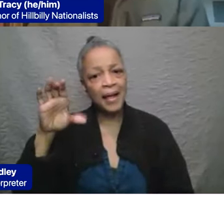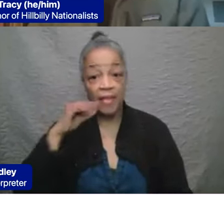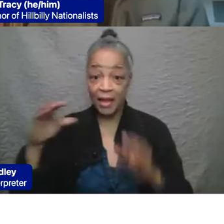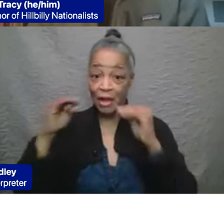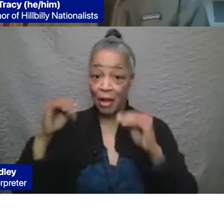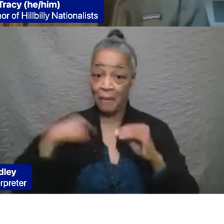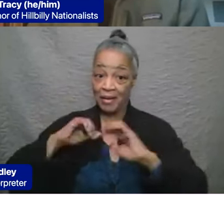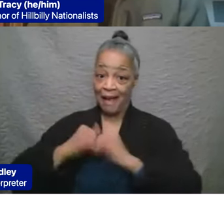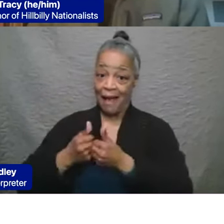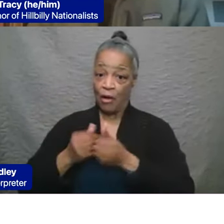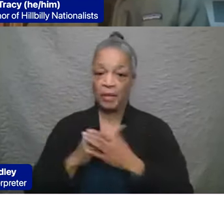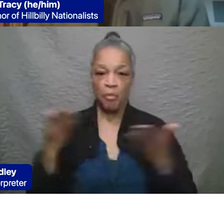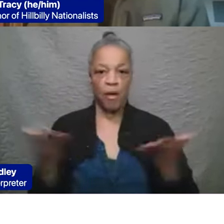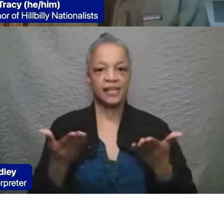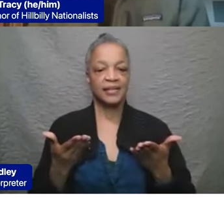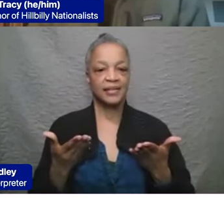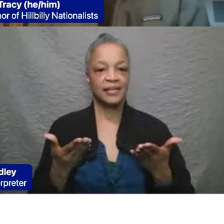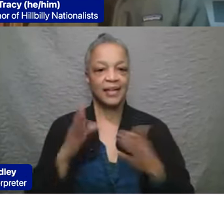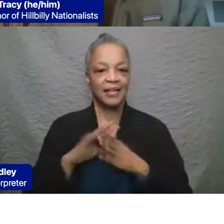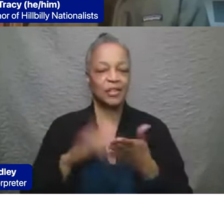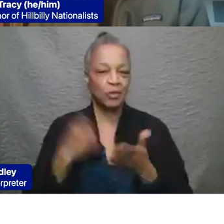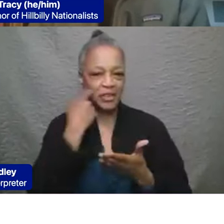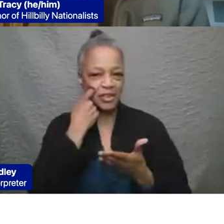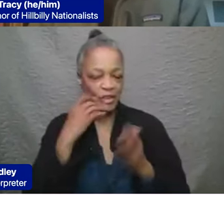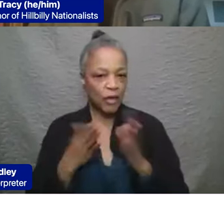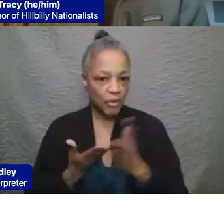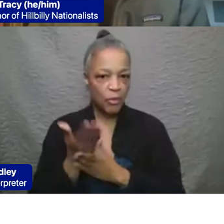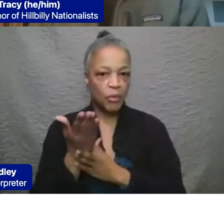very present in this one we just passed through.